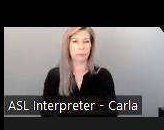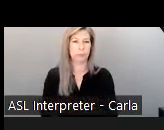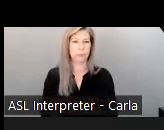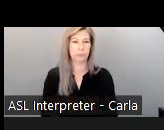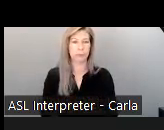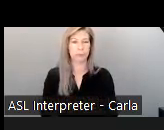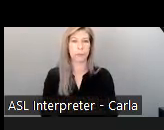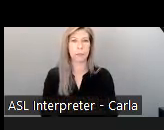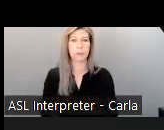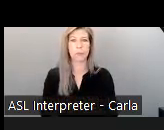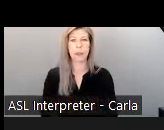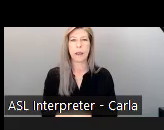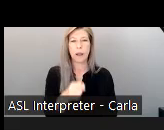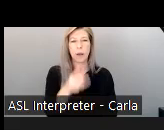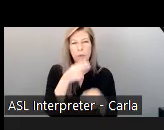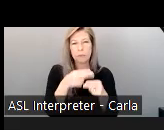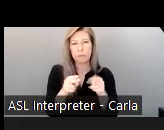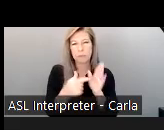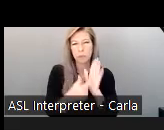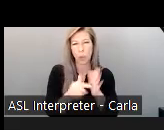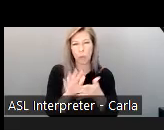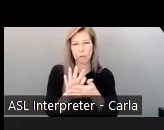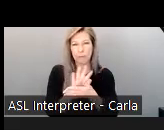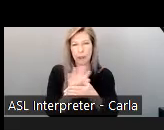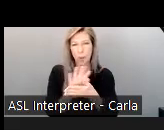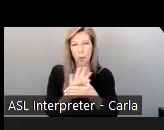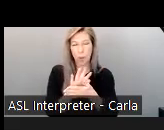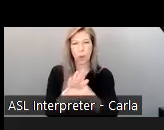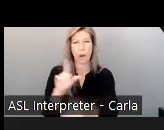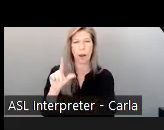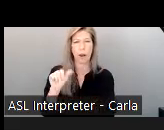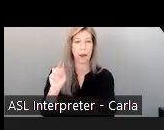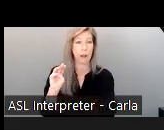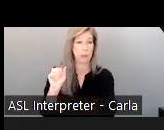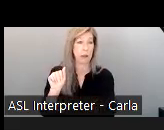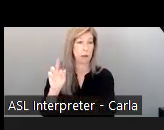I'm going to show a little video from Lama Rod Owens.